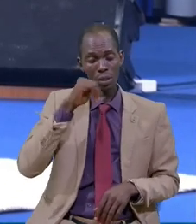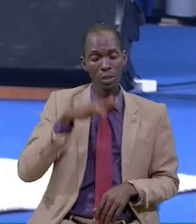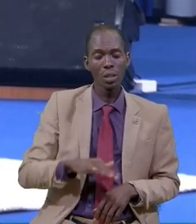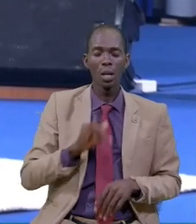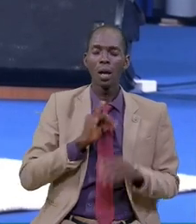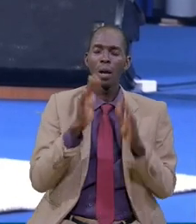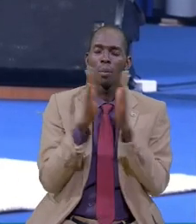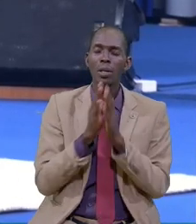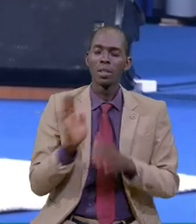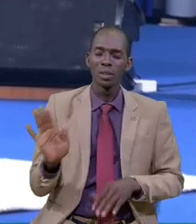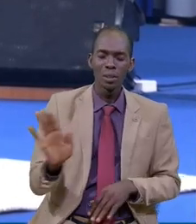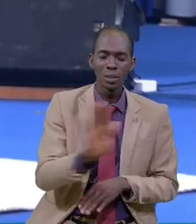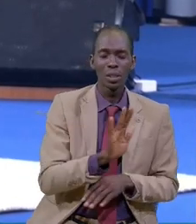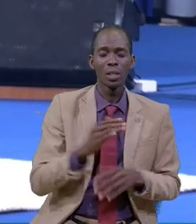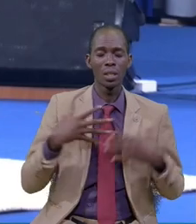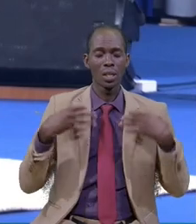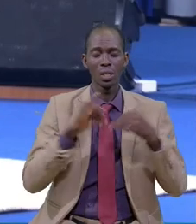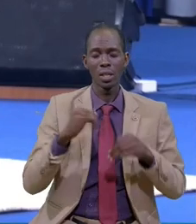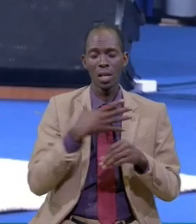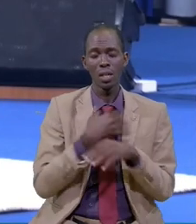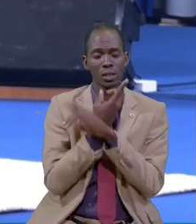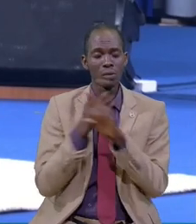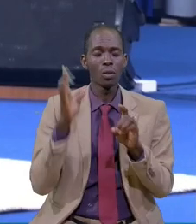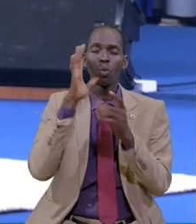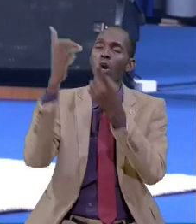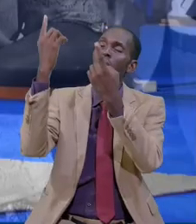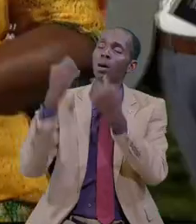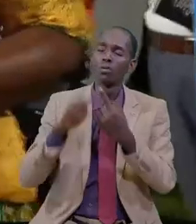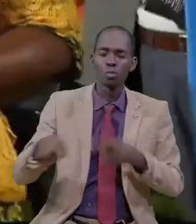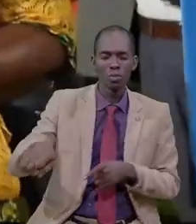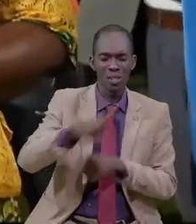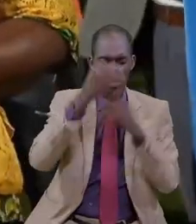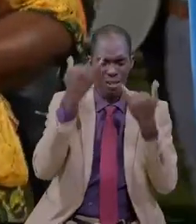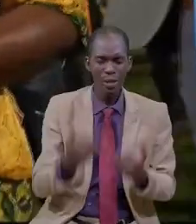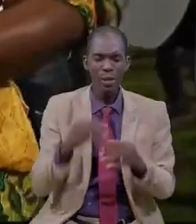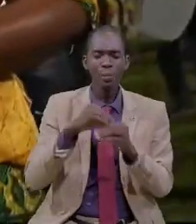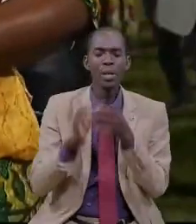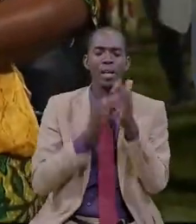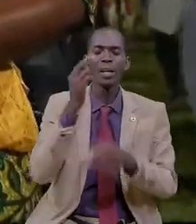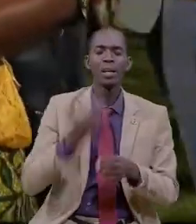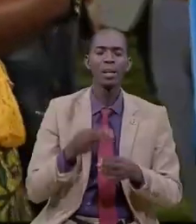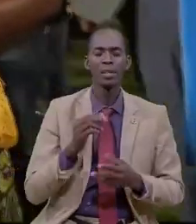and deliverance will come to them now in Jesus'